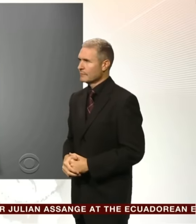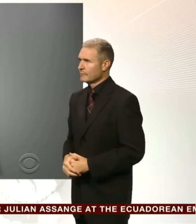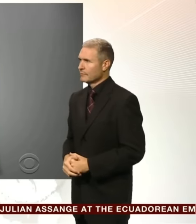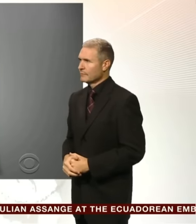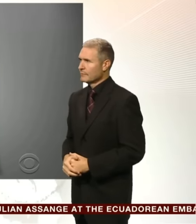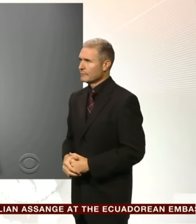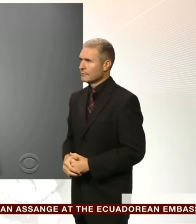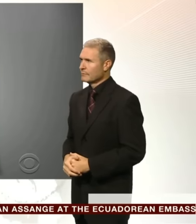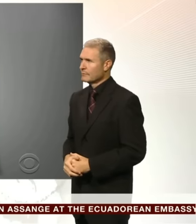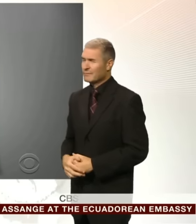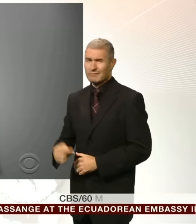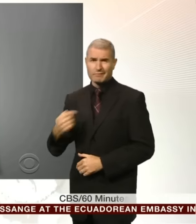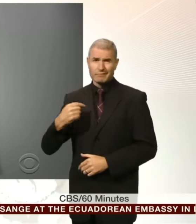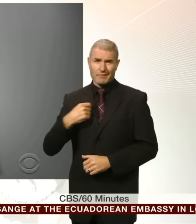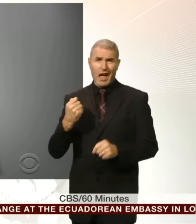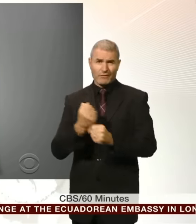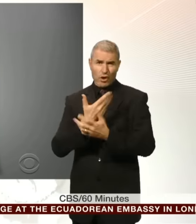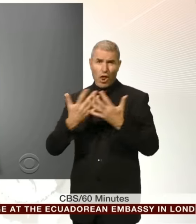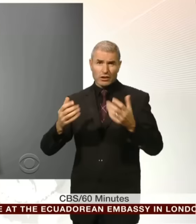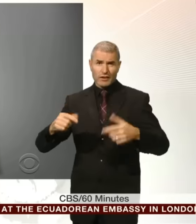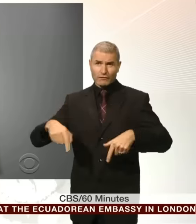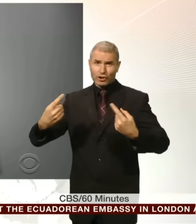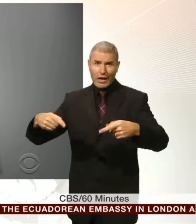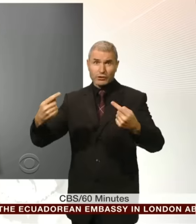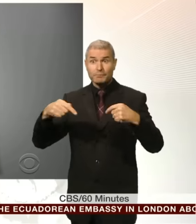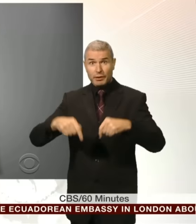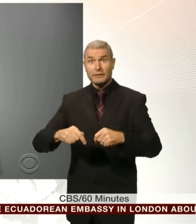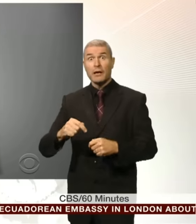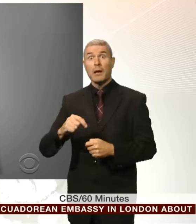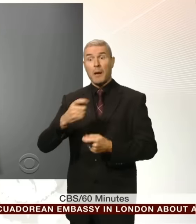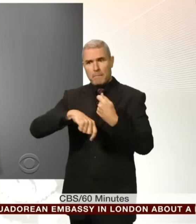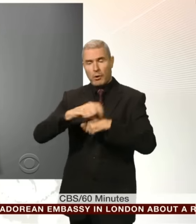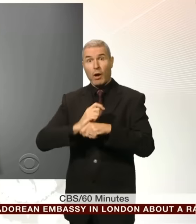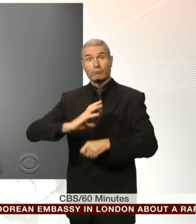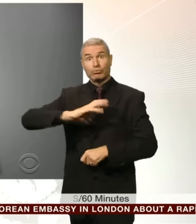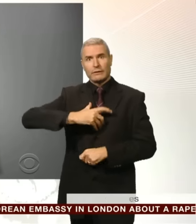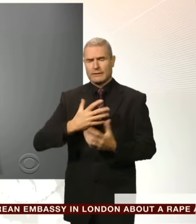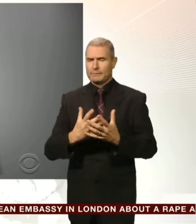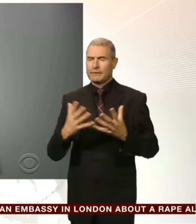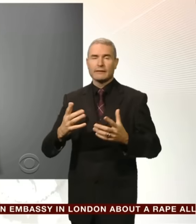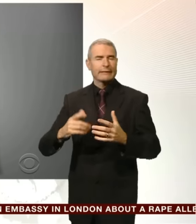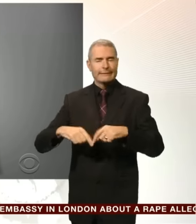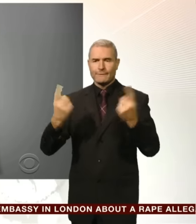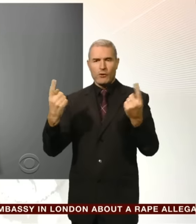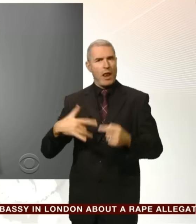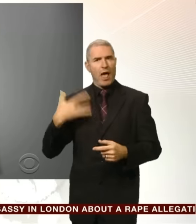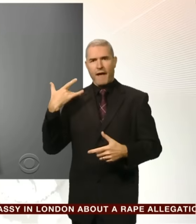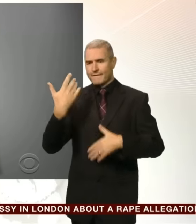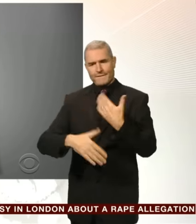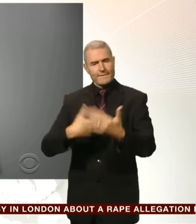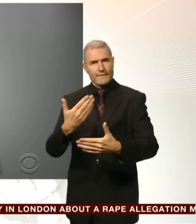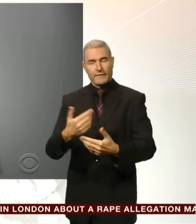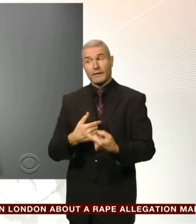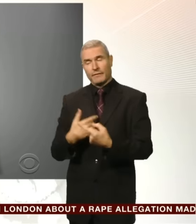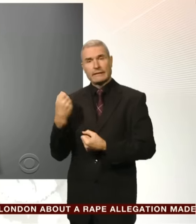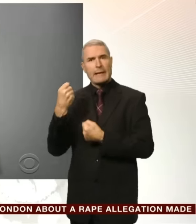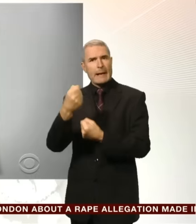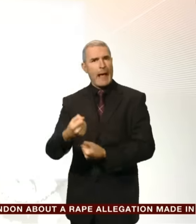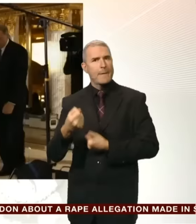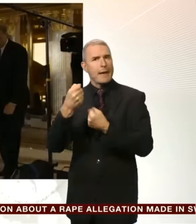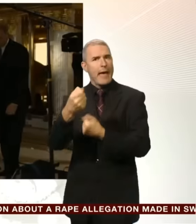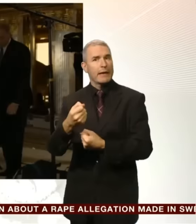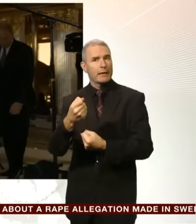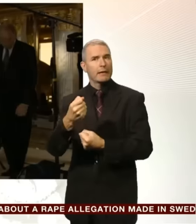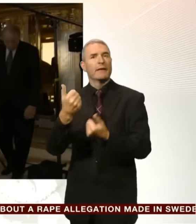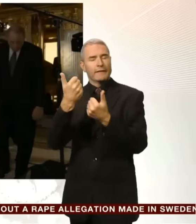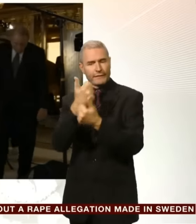I've done a lot of big things. I've never done anything like this. Just took your breath away. This is a whole different life for me now. The brutal campaign over, the